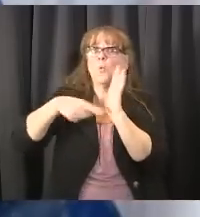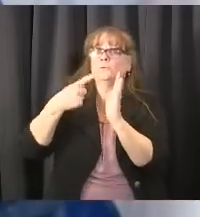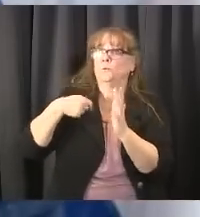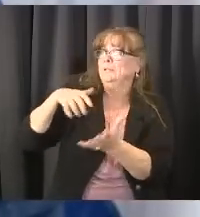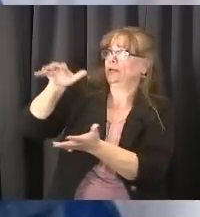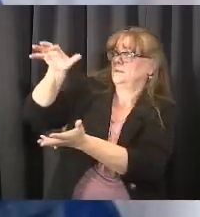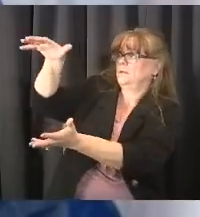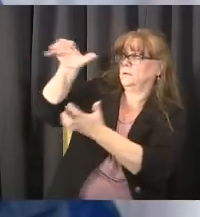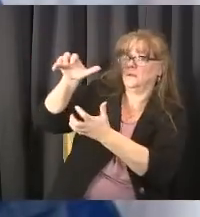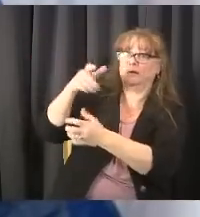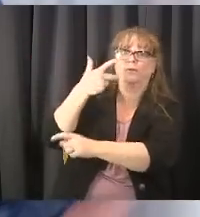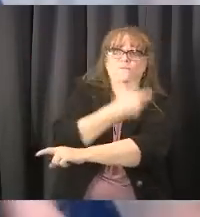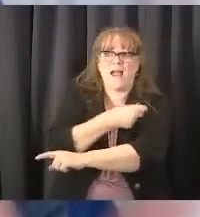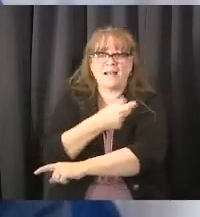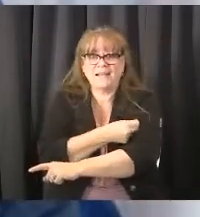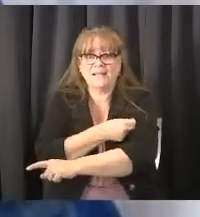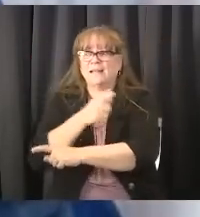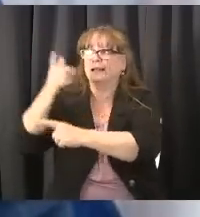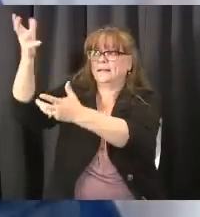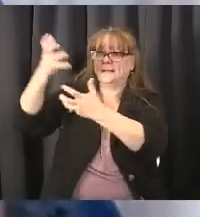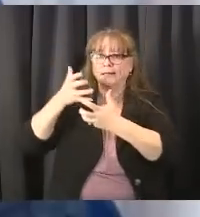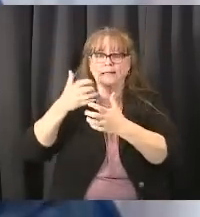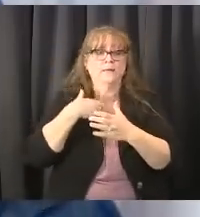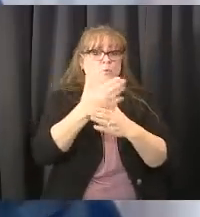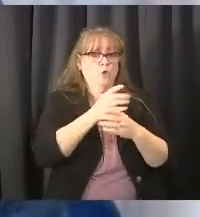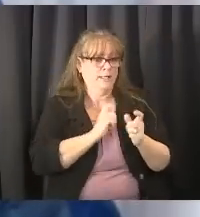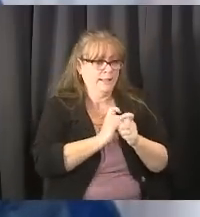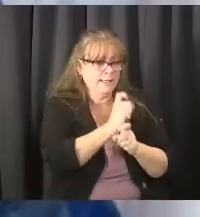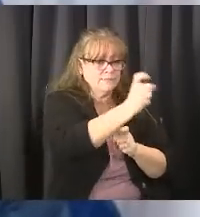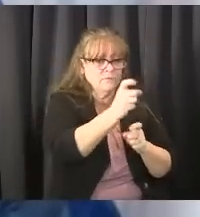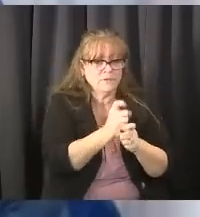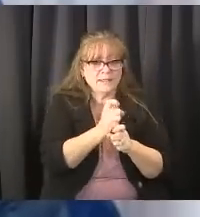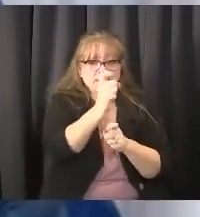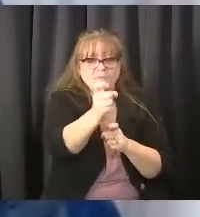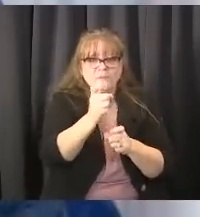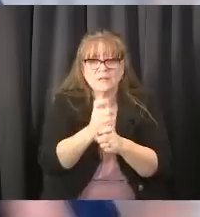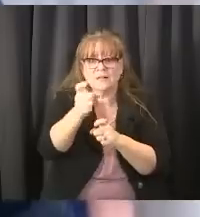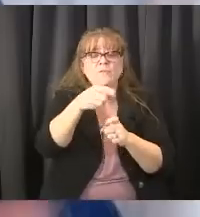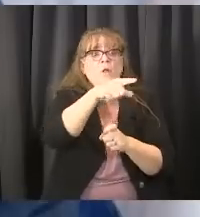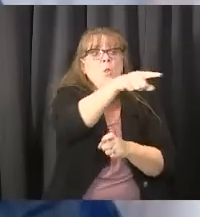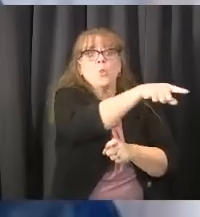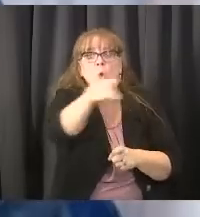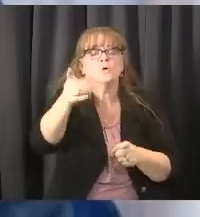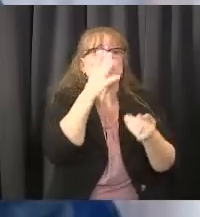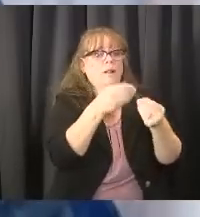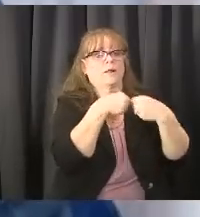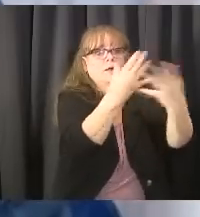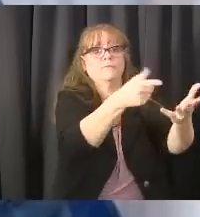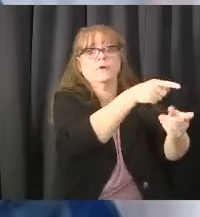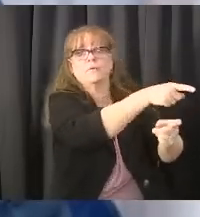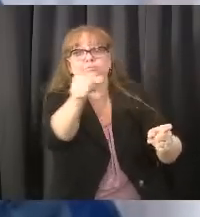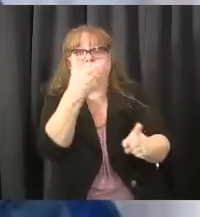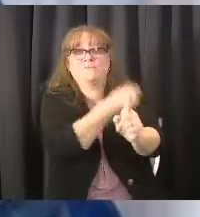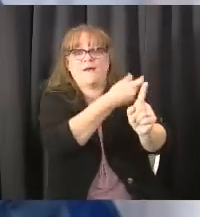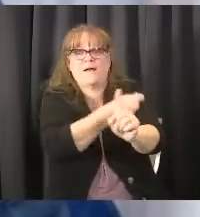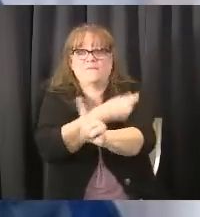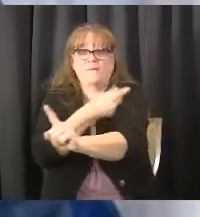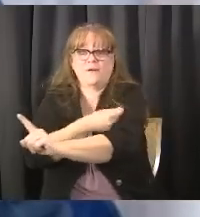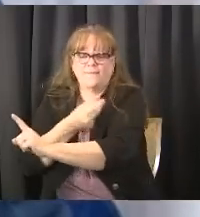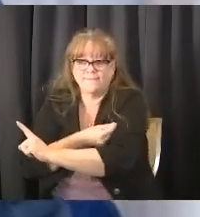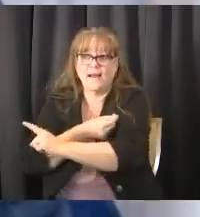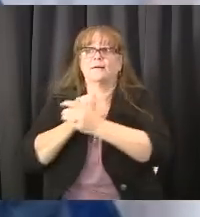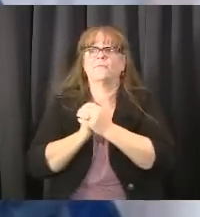those who need protection. Right now, about half goes out through hospitals. You're hearing from two of our largest and most